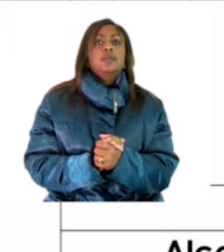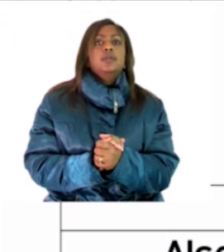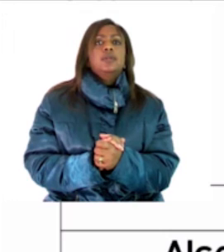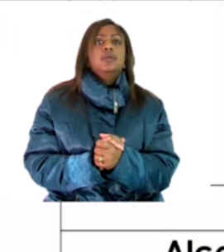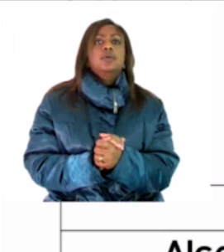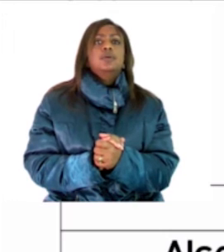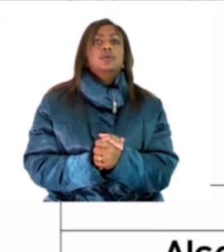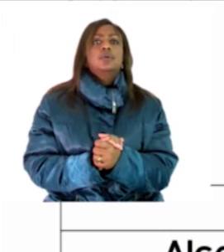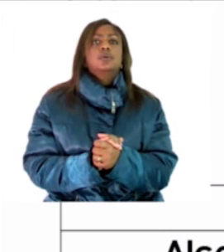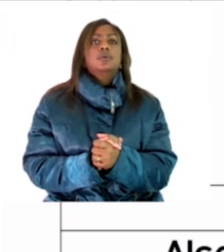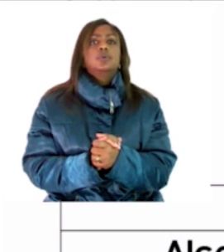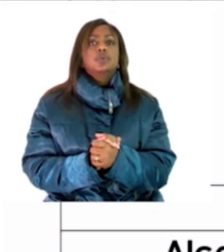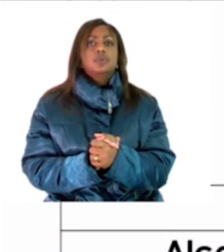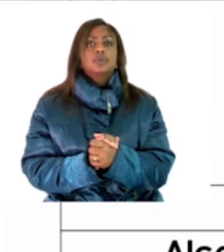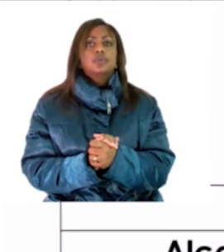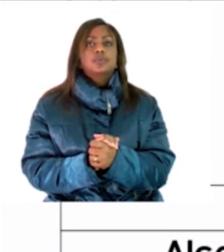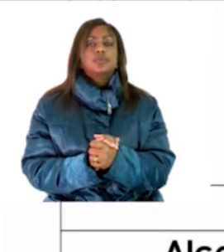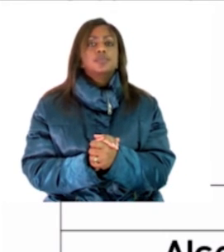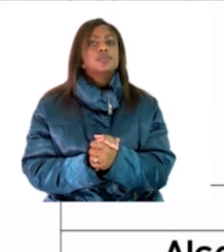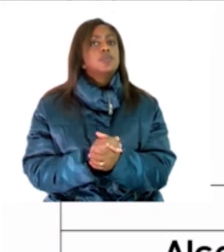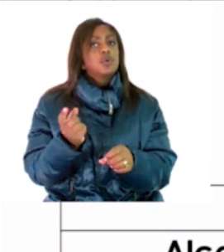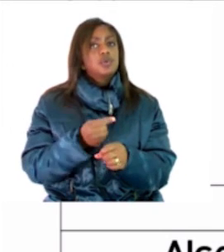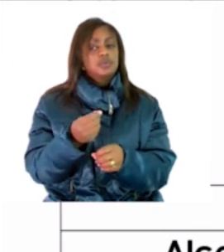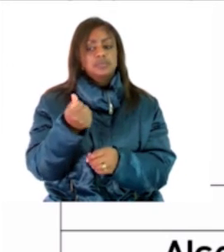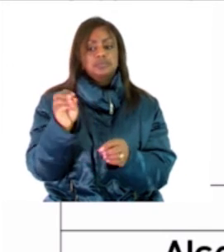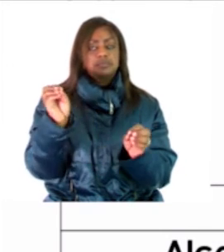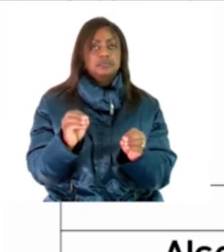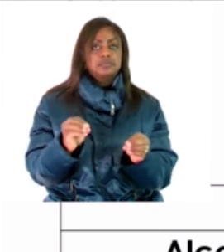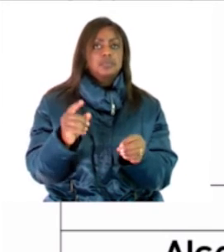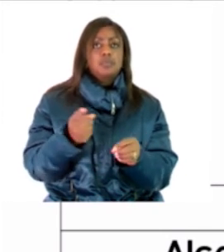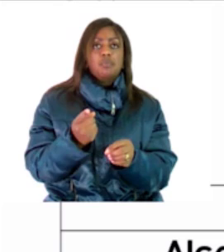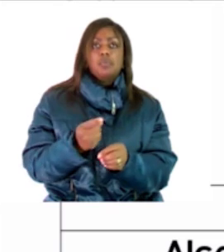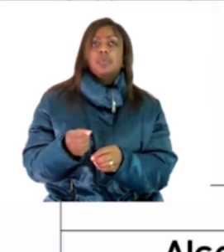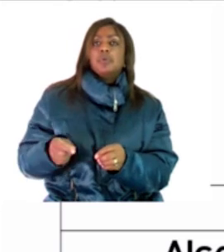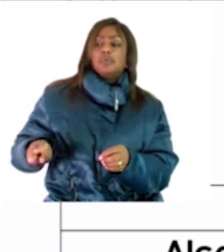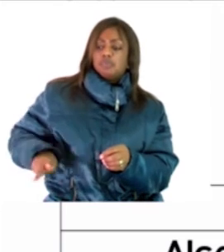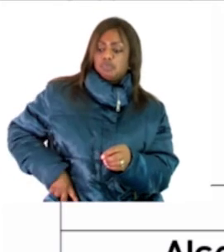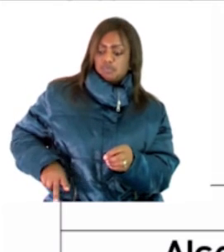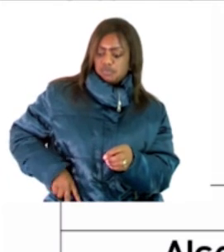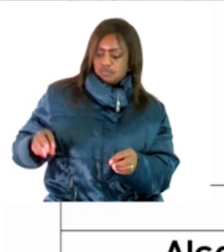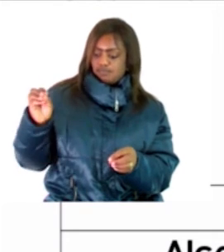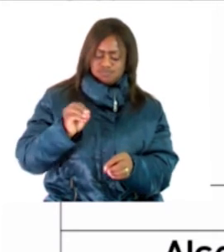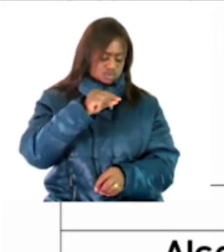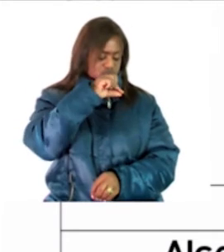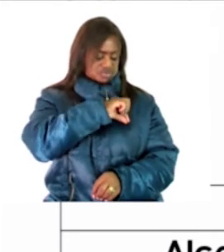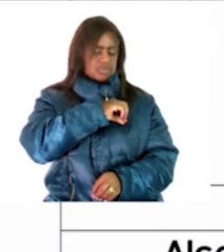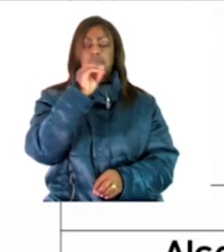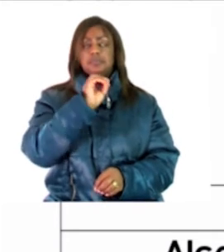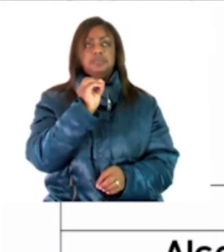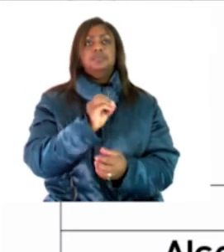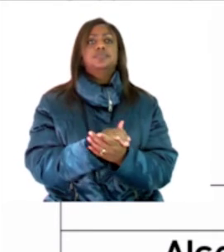So because of that, you are going to be broke because there's nothing supporting your life as far as money is concerned.